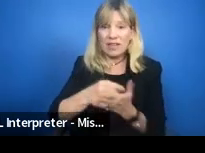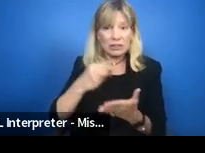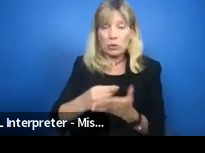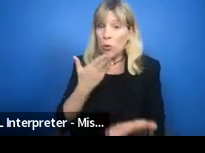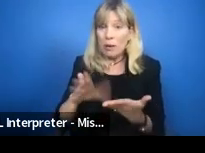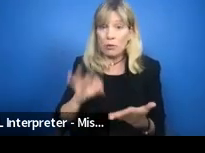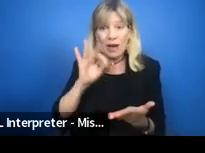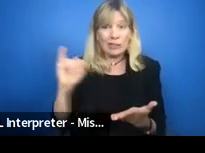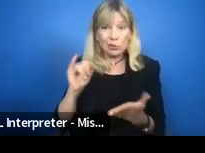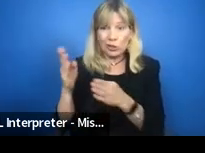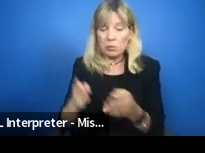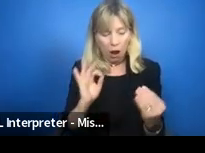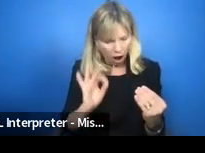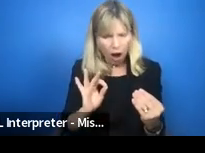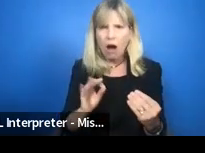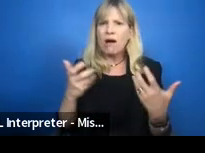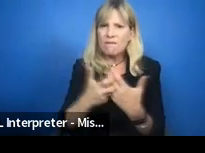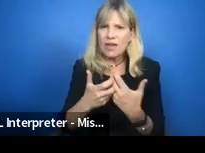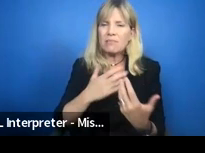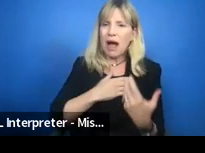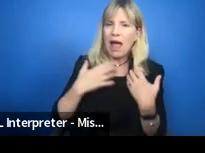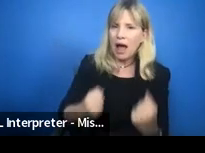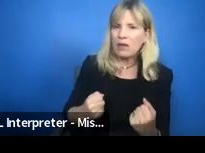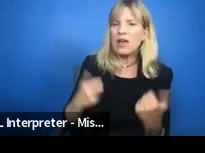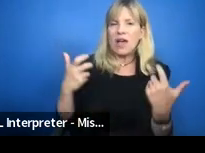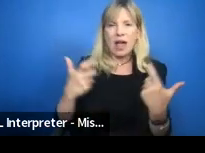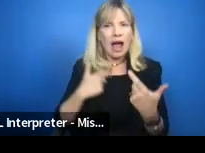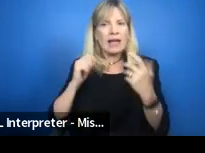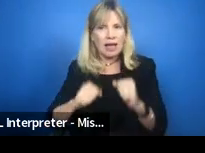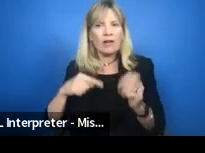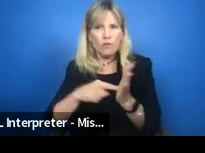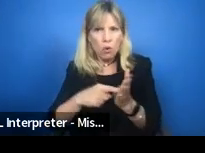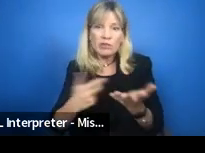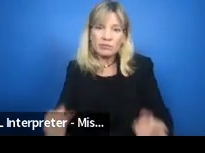that actually fits your health and your financial needs really well.